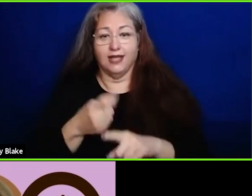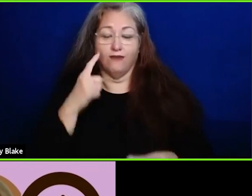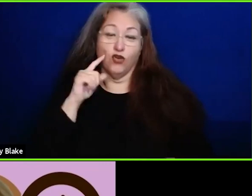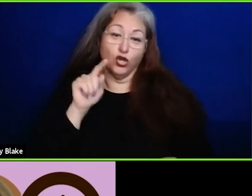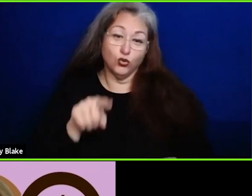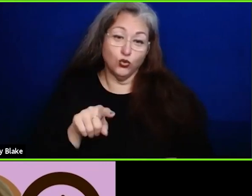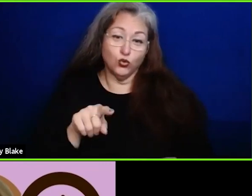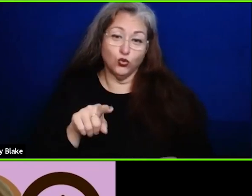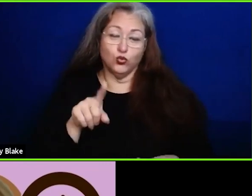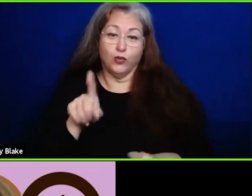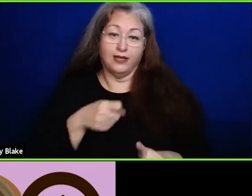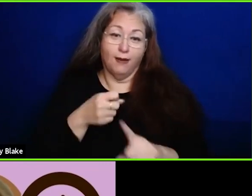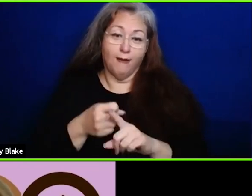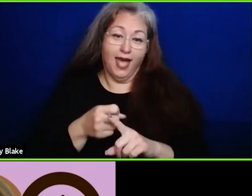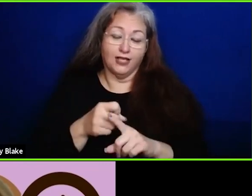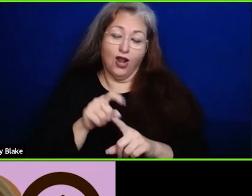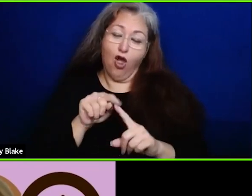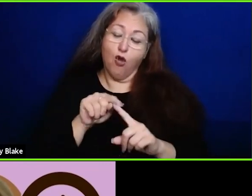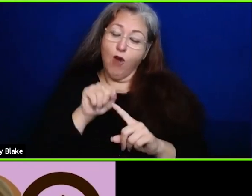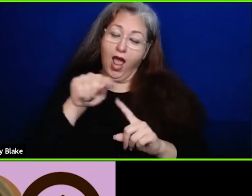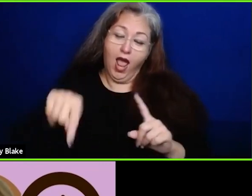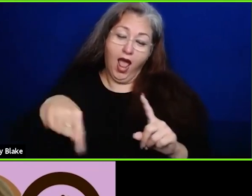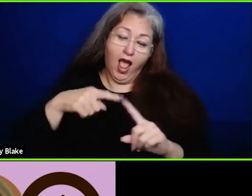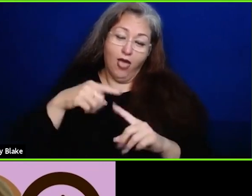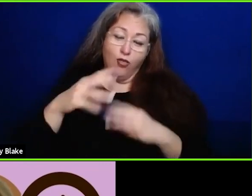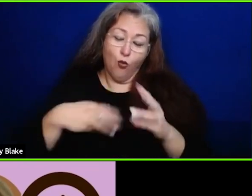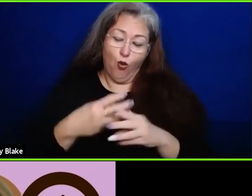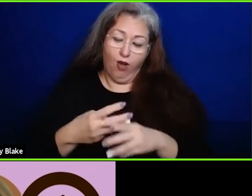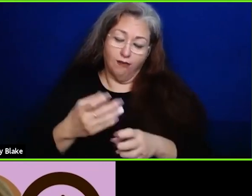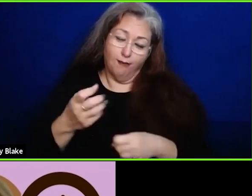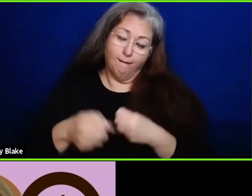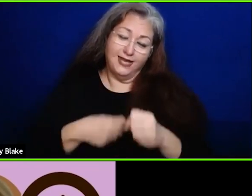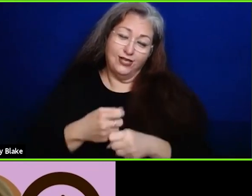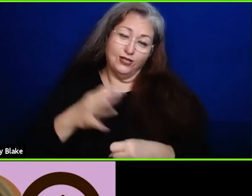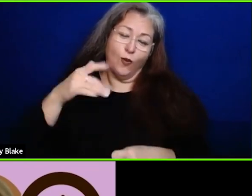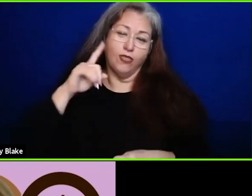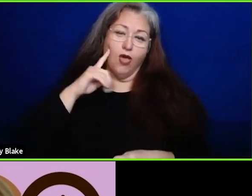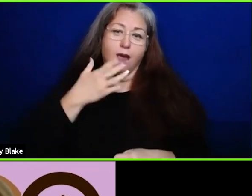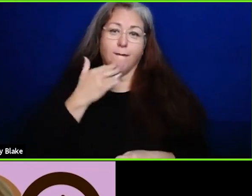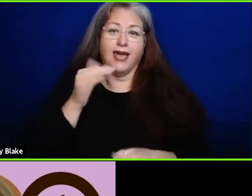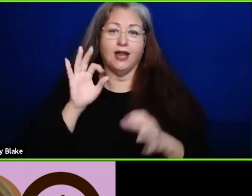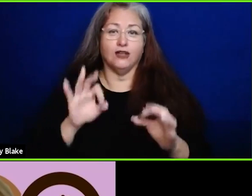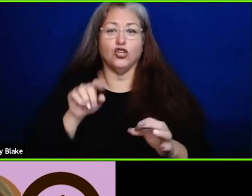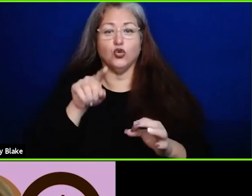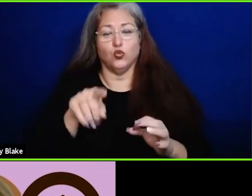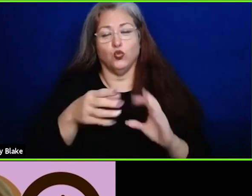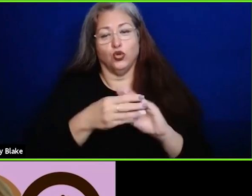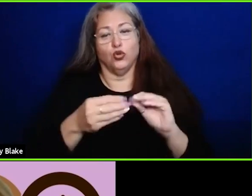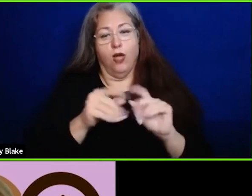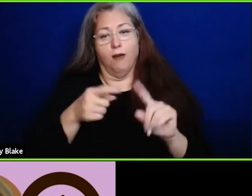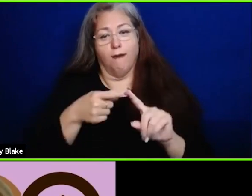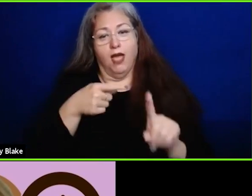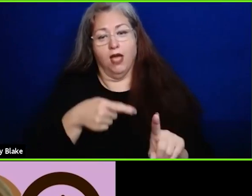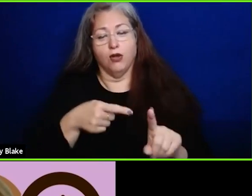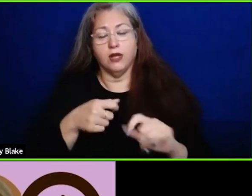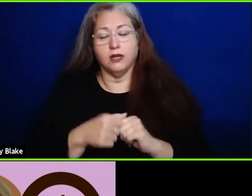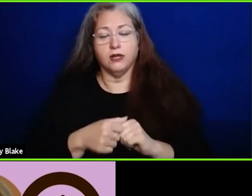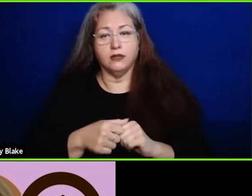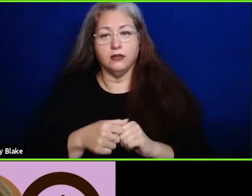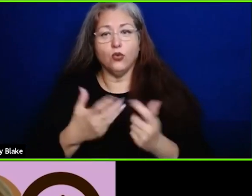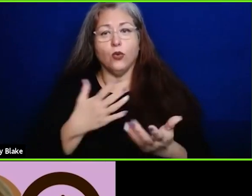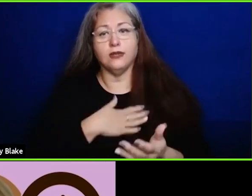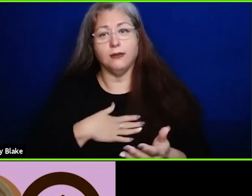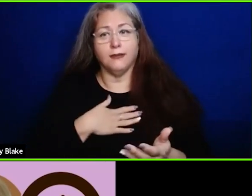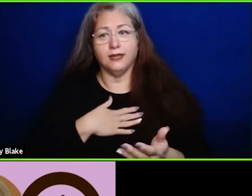for you to be impacted all the way around the world decades ago, we thought it was more important for you to talk about that. So please